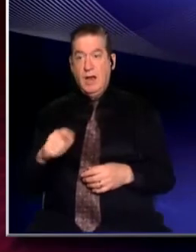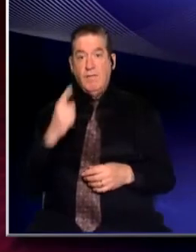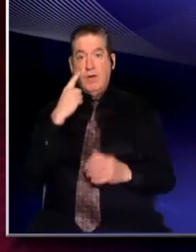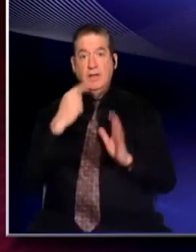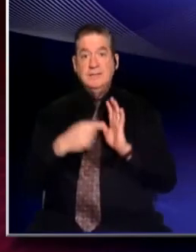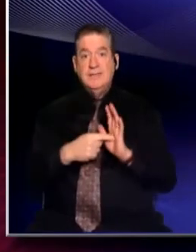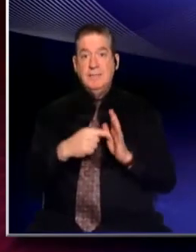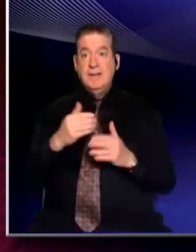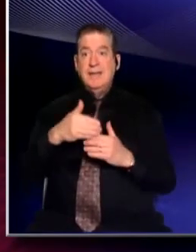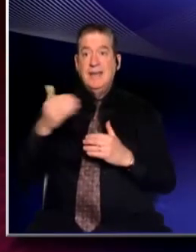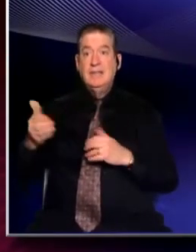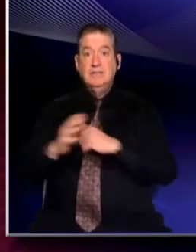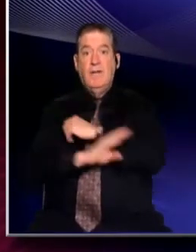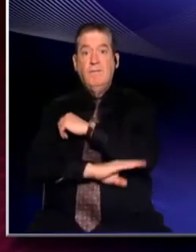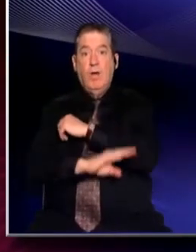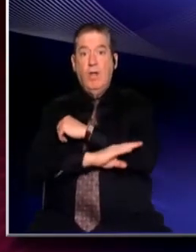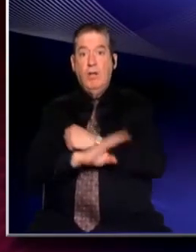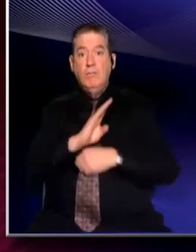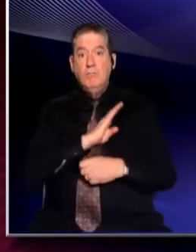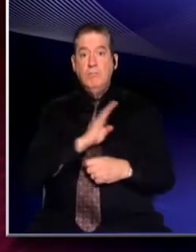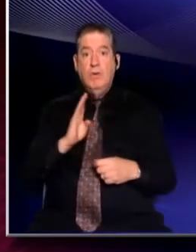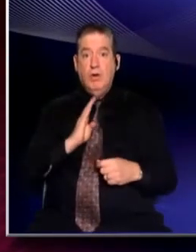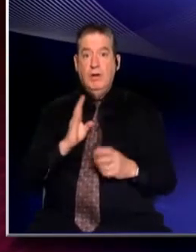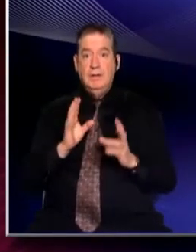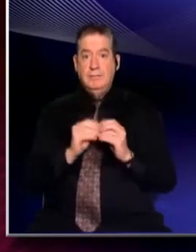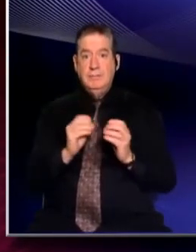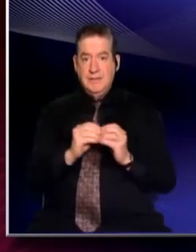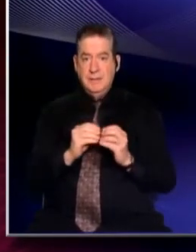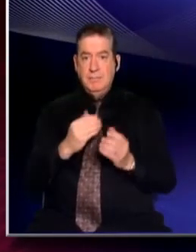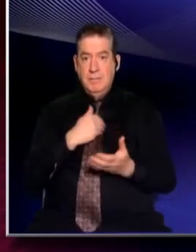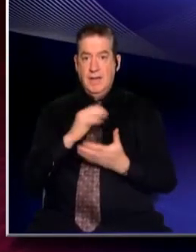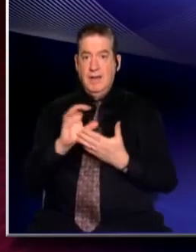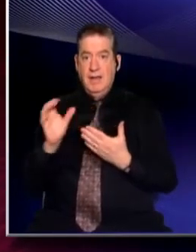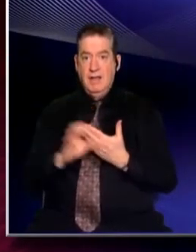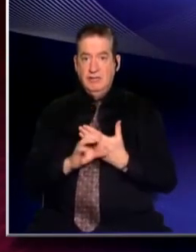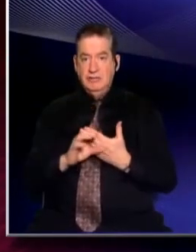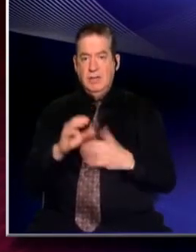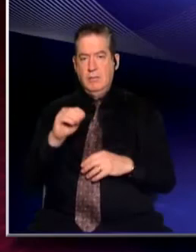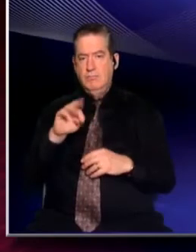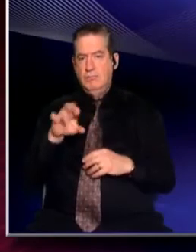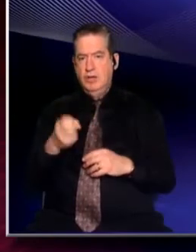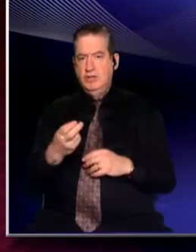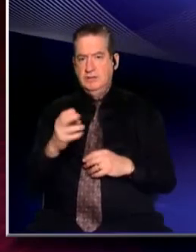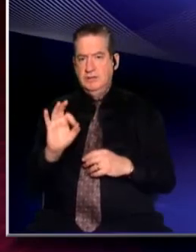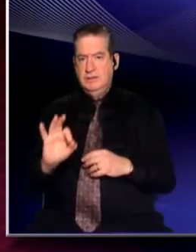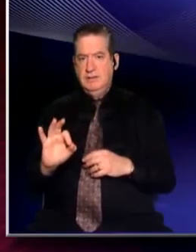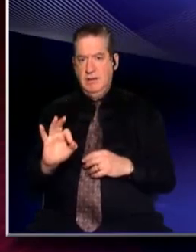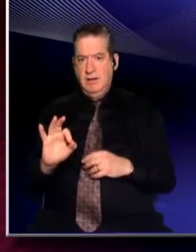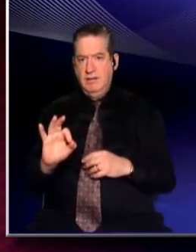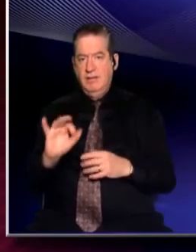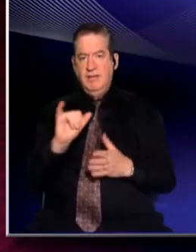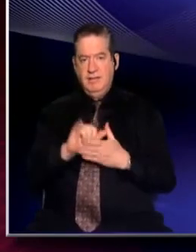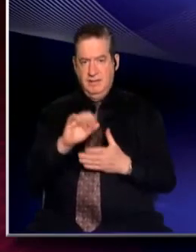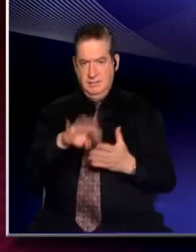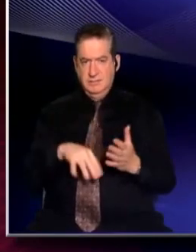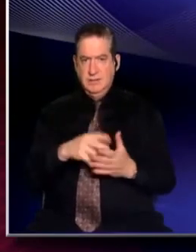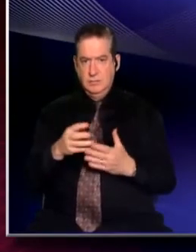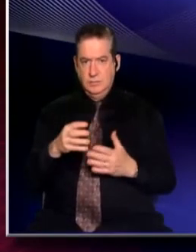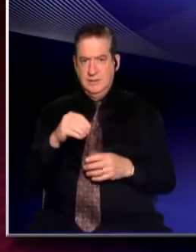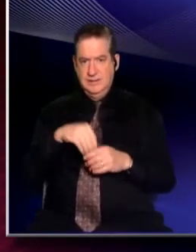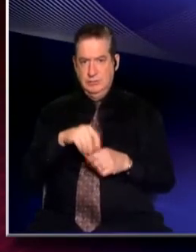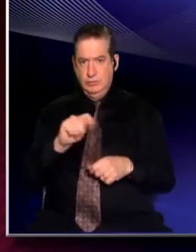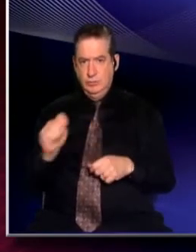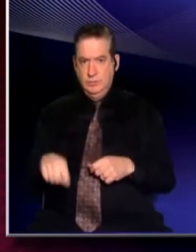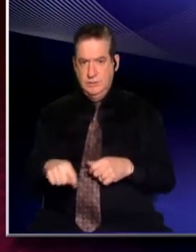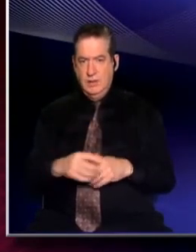next full board meeting, I just looked at my calendars on March 9th, and that's scheduled to be in